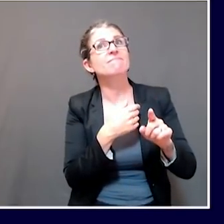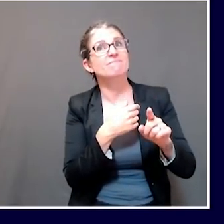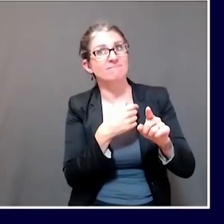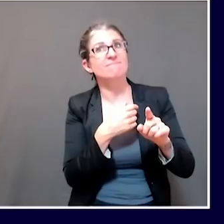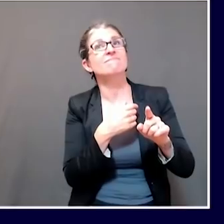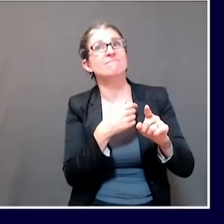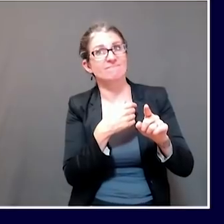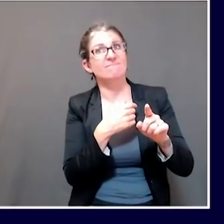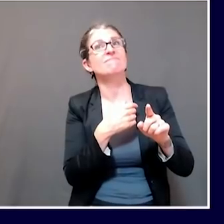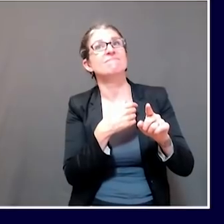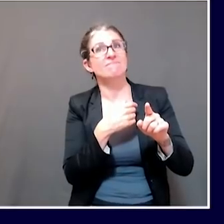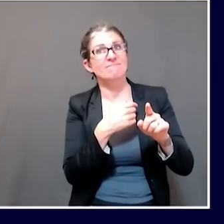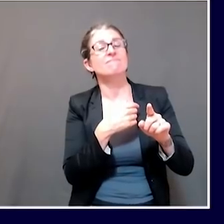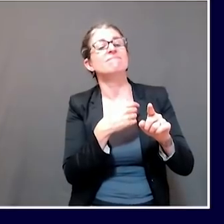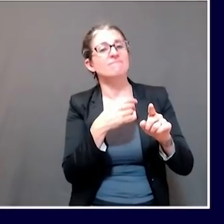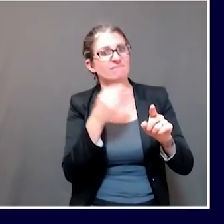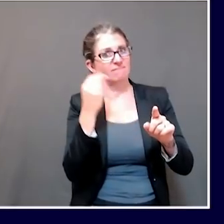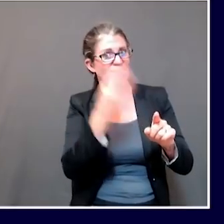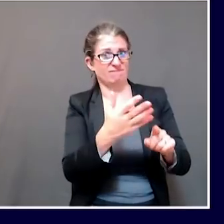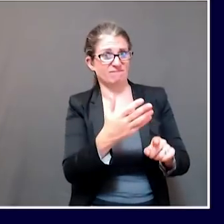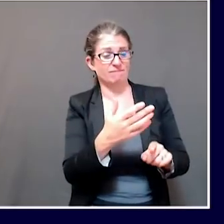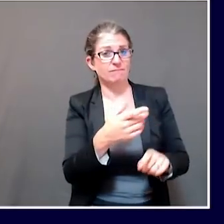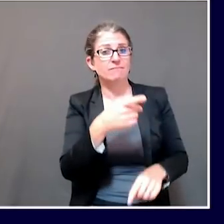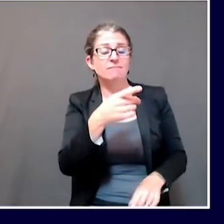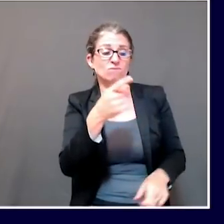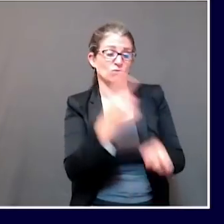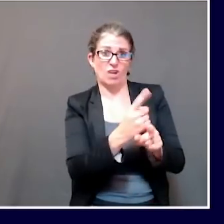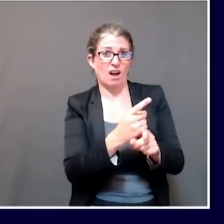They're terrible. So, worst.